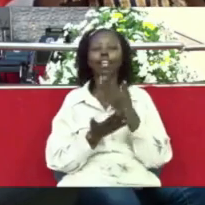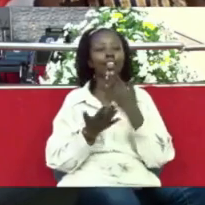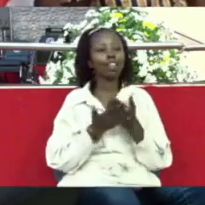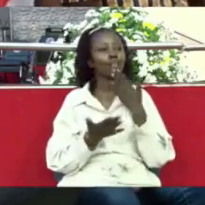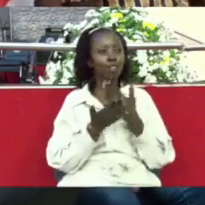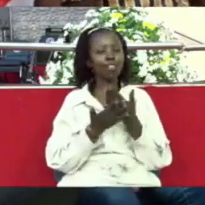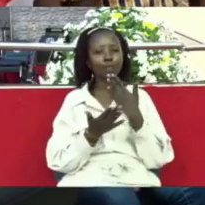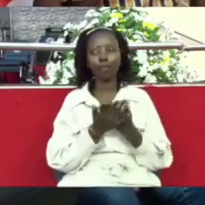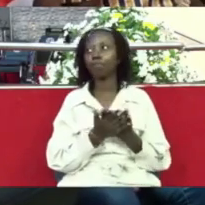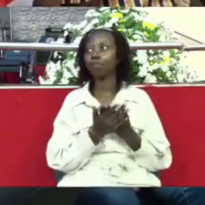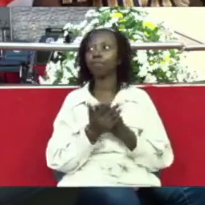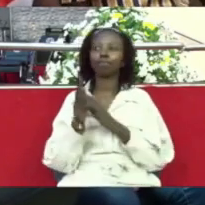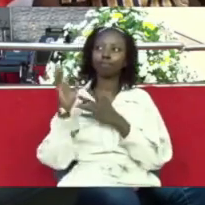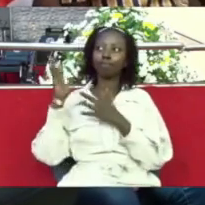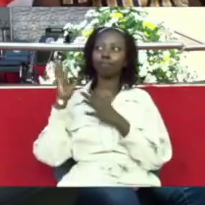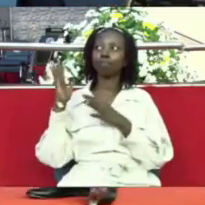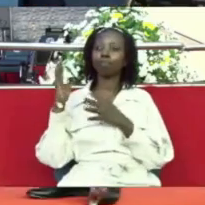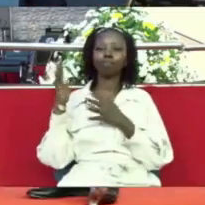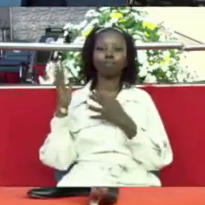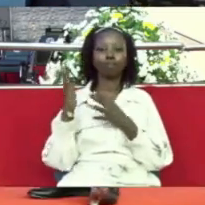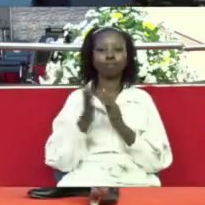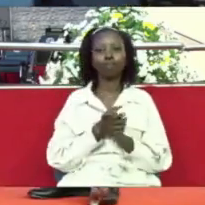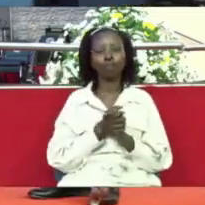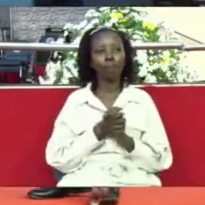sana. Thank you.